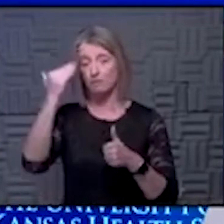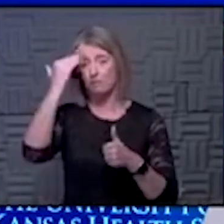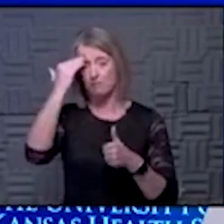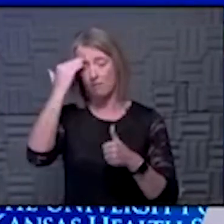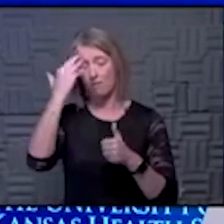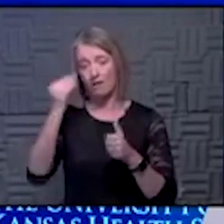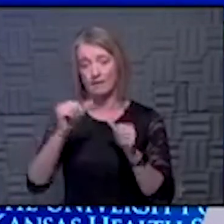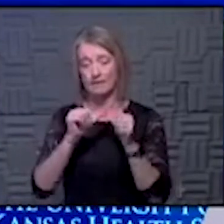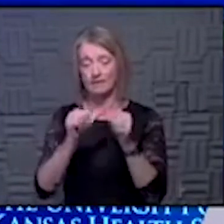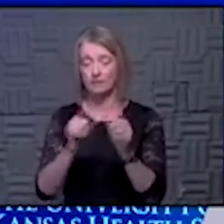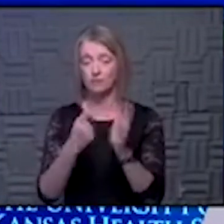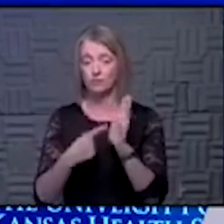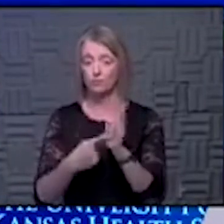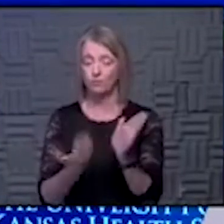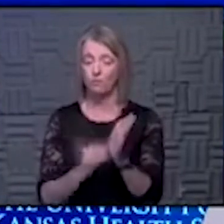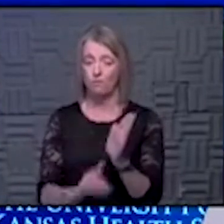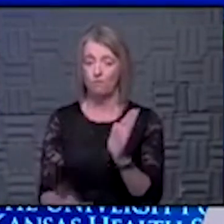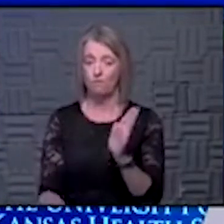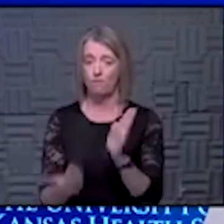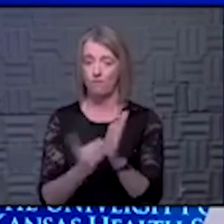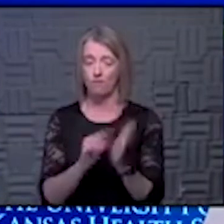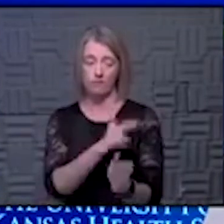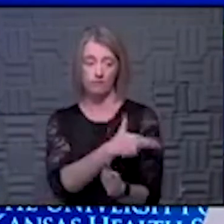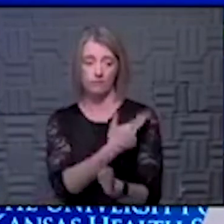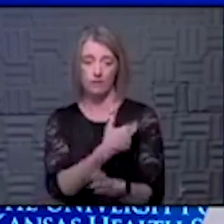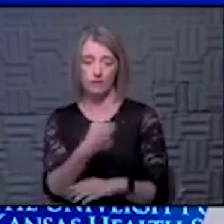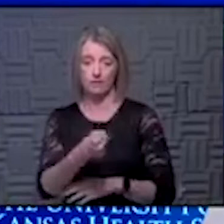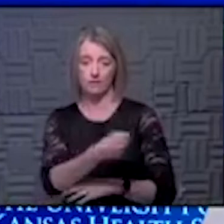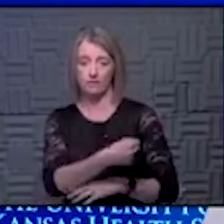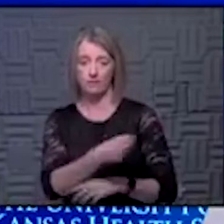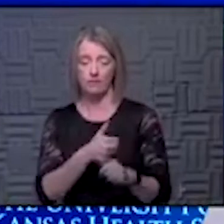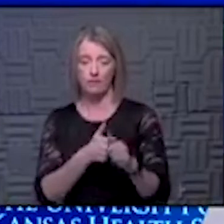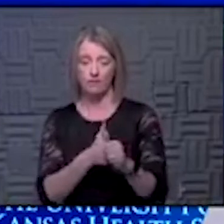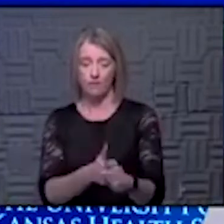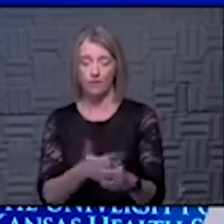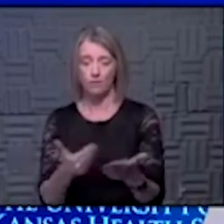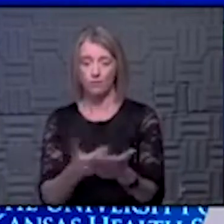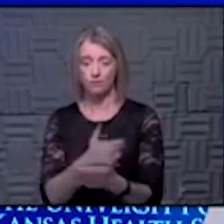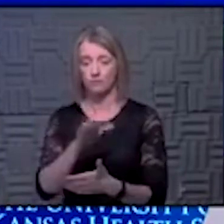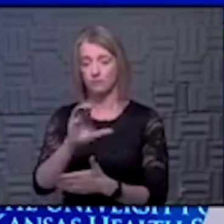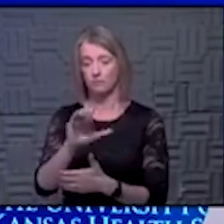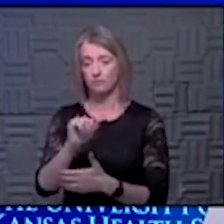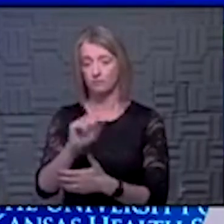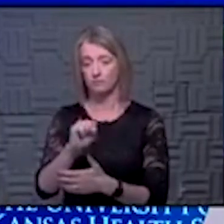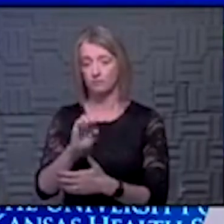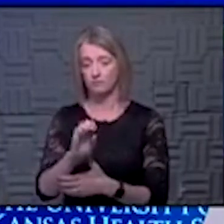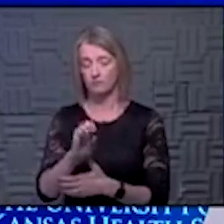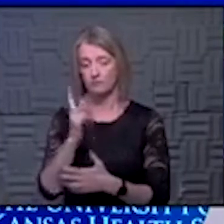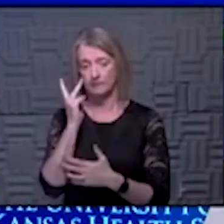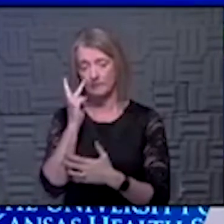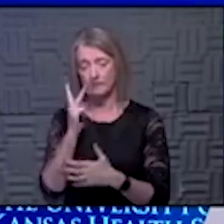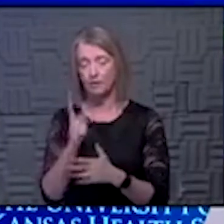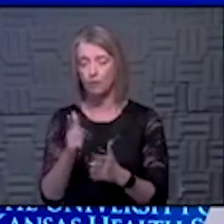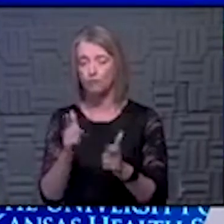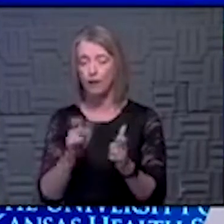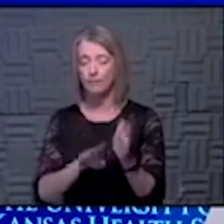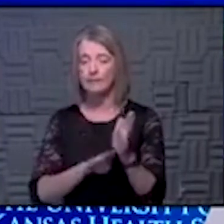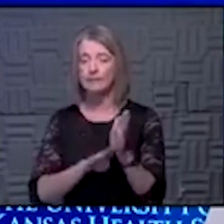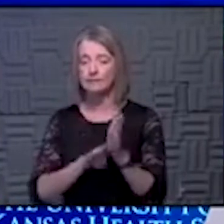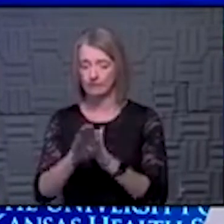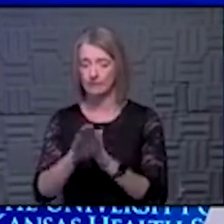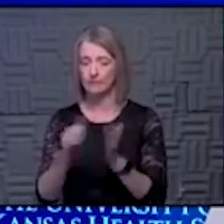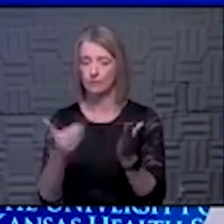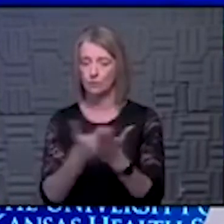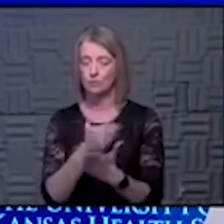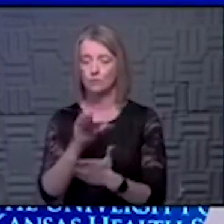to show over and over and over that hospitalizations follow new cases. And we see a rapid increase in the number of new cases.